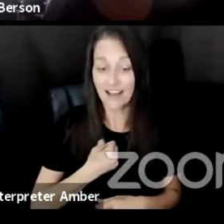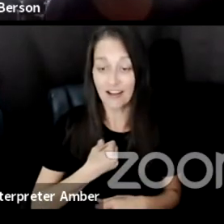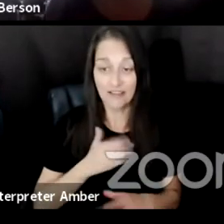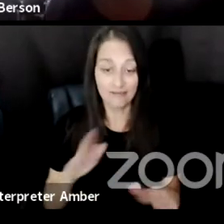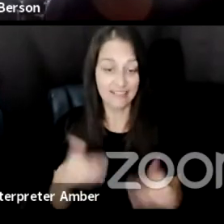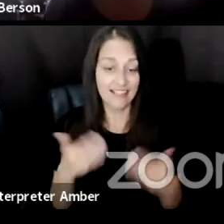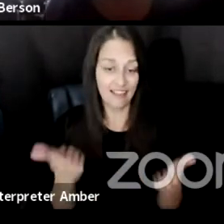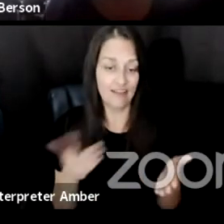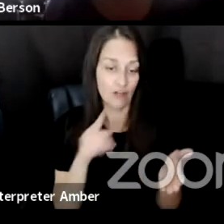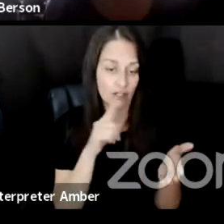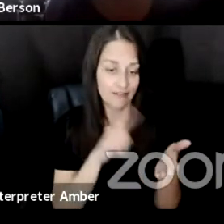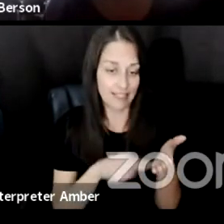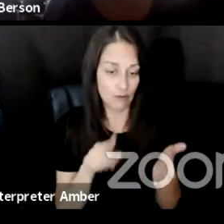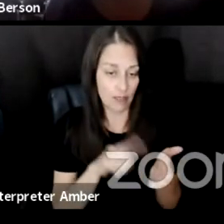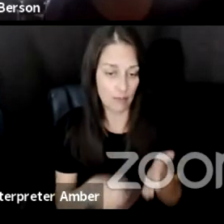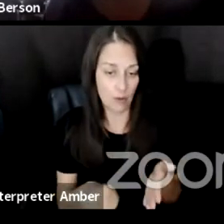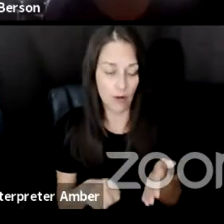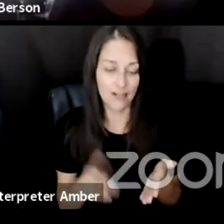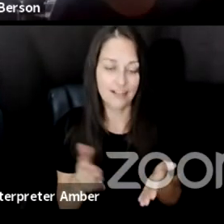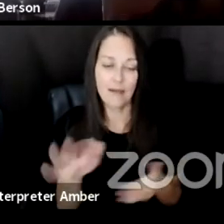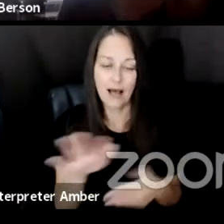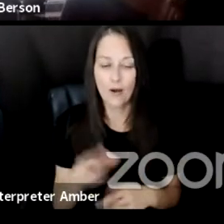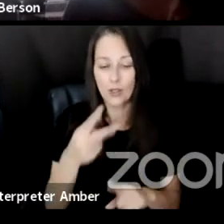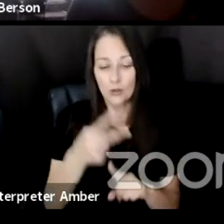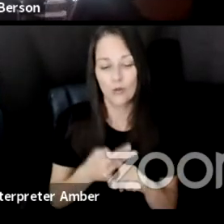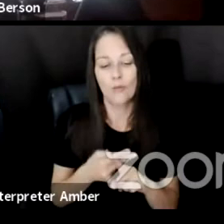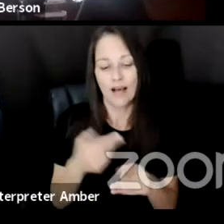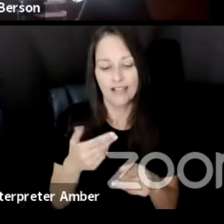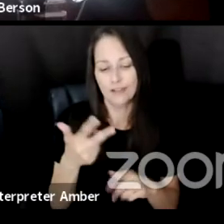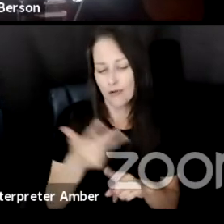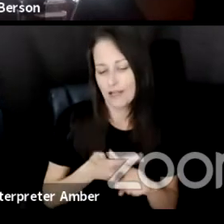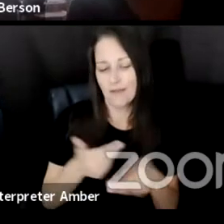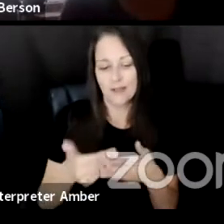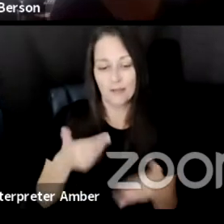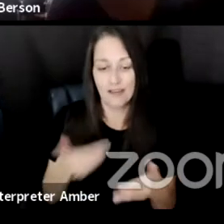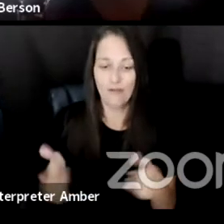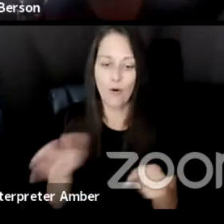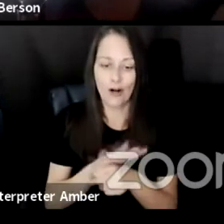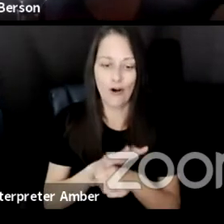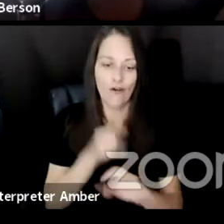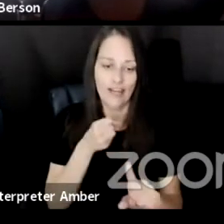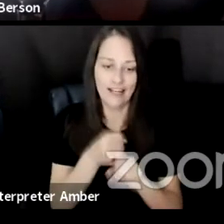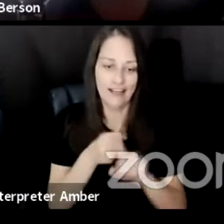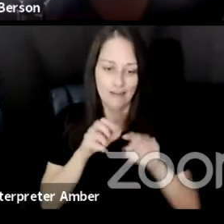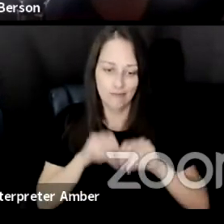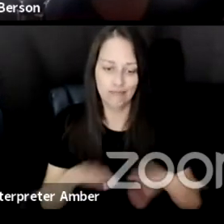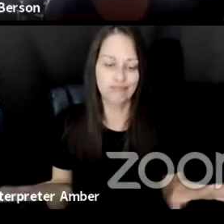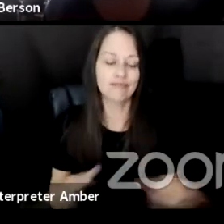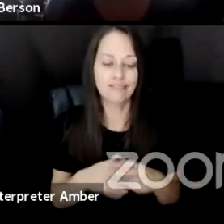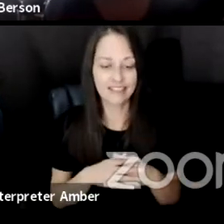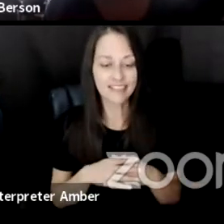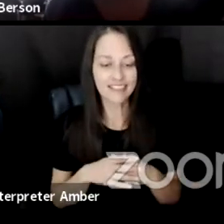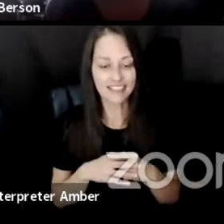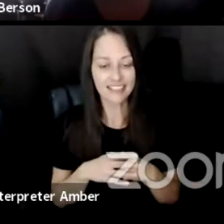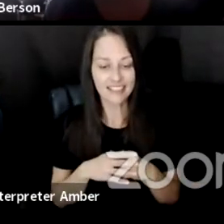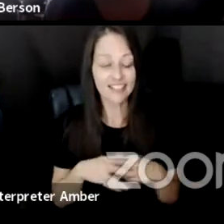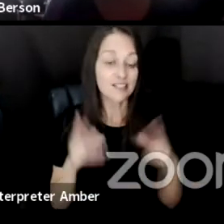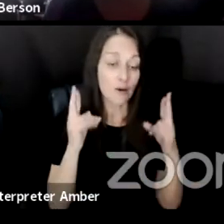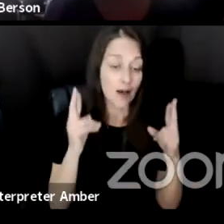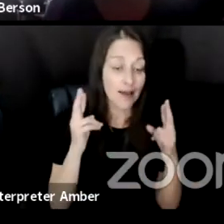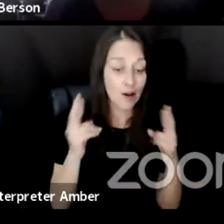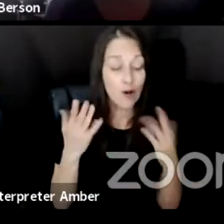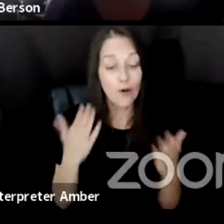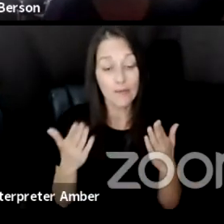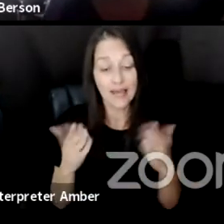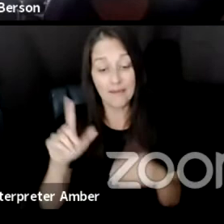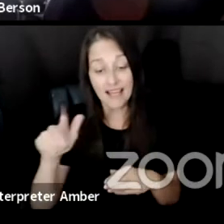like 2 months before COVID, or something, 3 months. And so one hopes that it will be able to get like dusted off and put